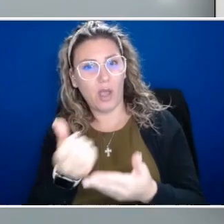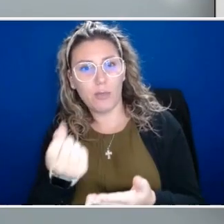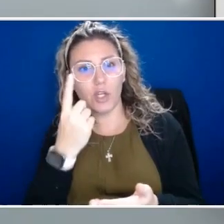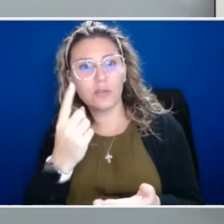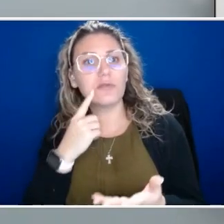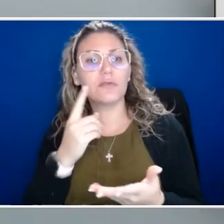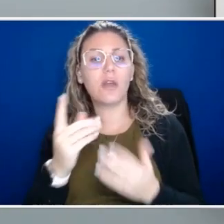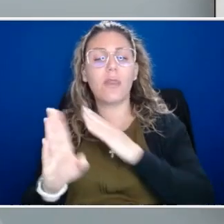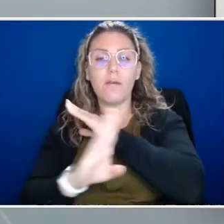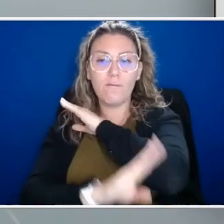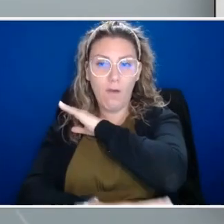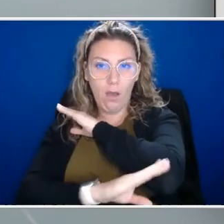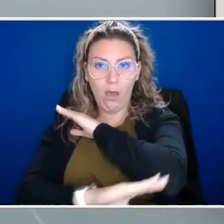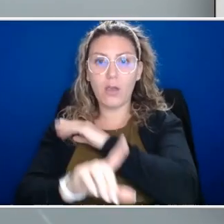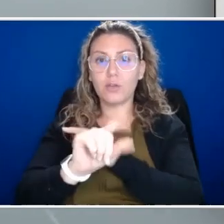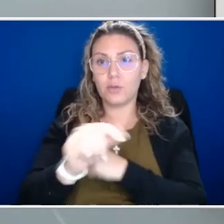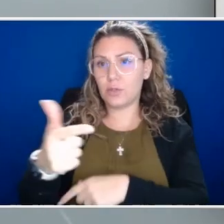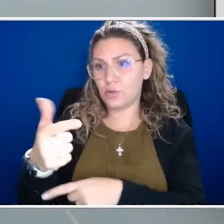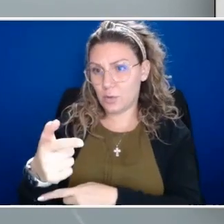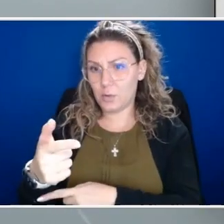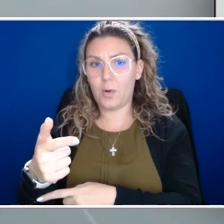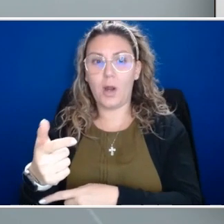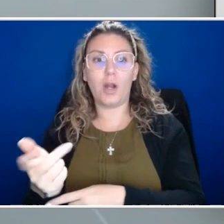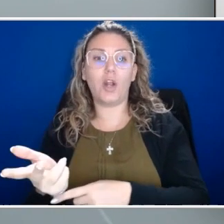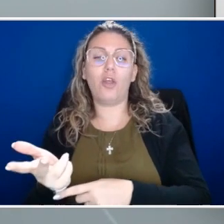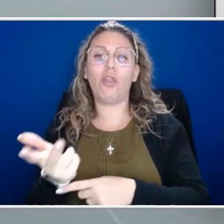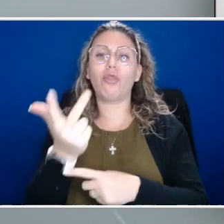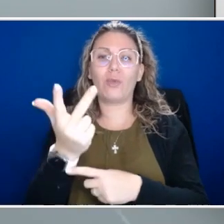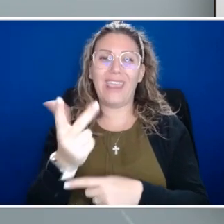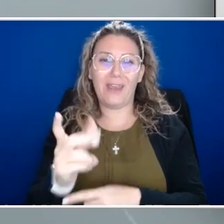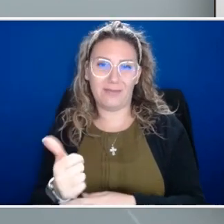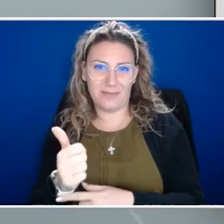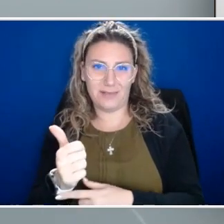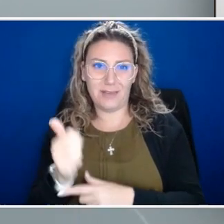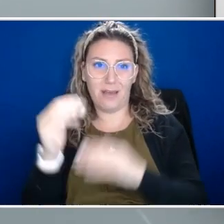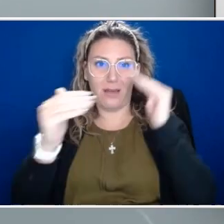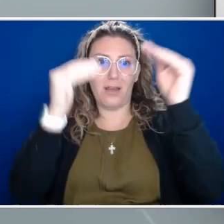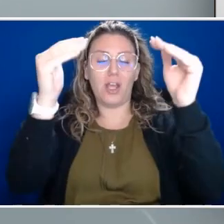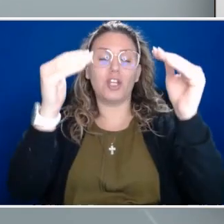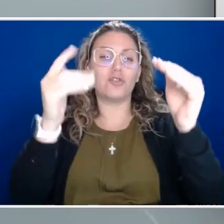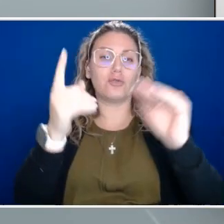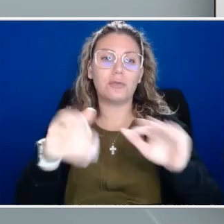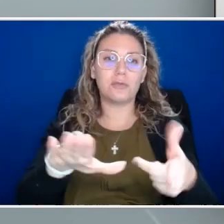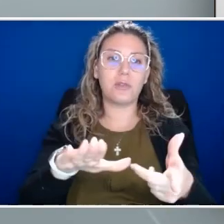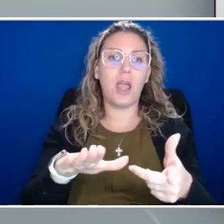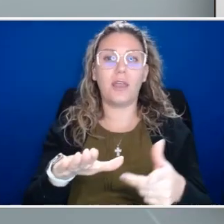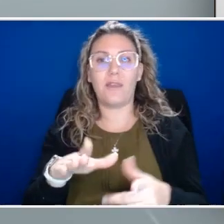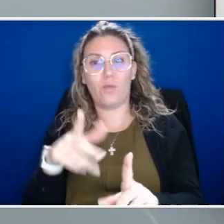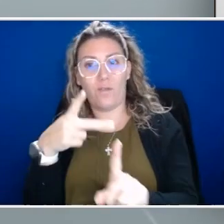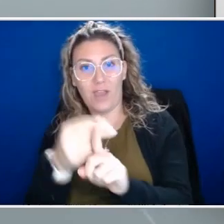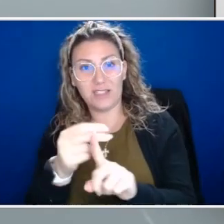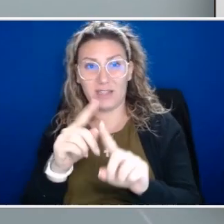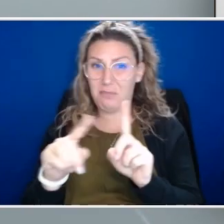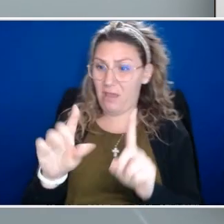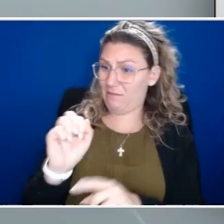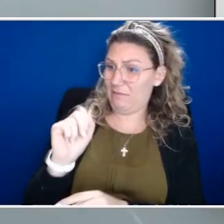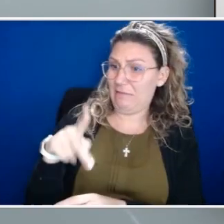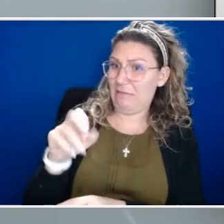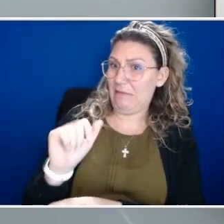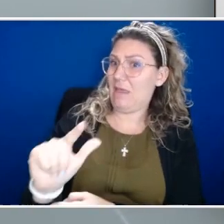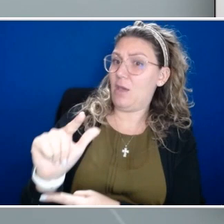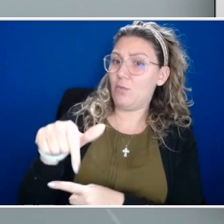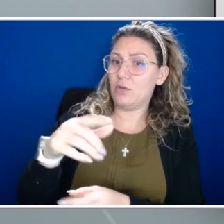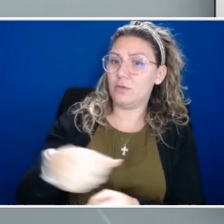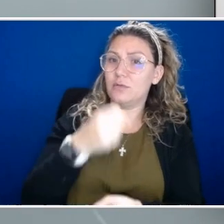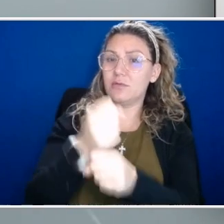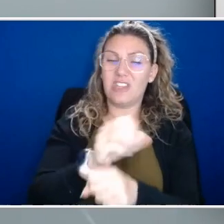2021, 3 in 10 adults dying of COVID were vaccinated or boosted. But in April of this year, about 6 in 10 deaths were vaccinated or